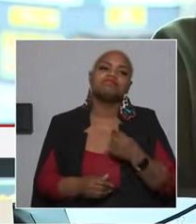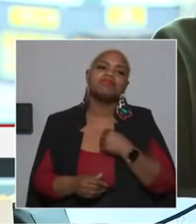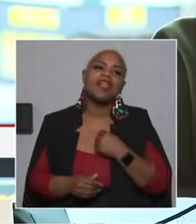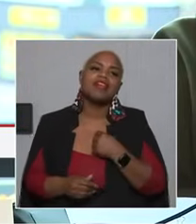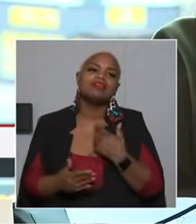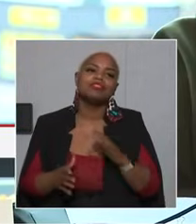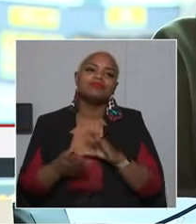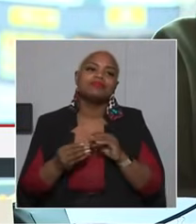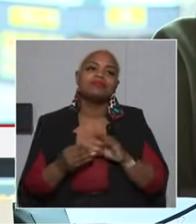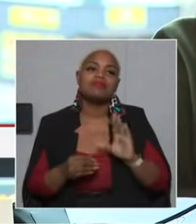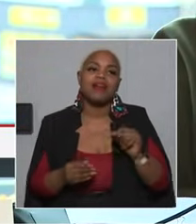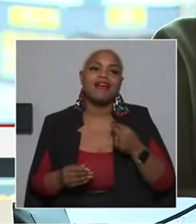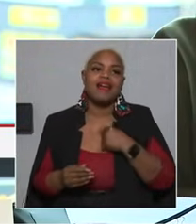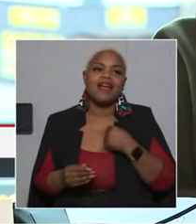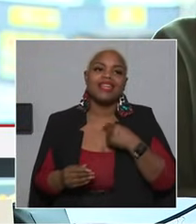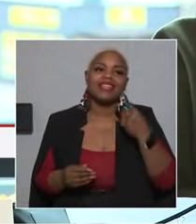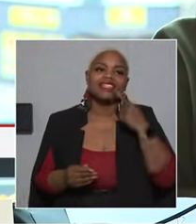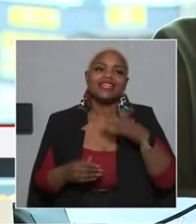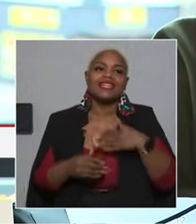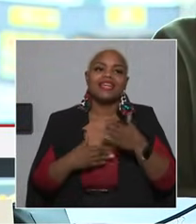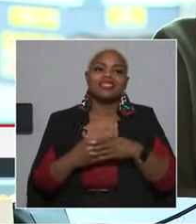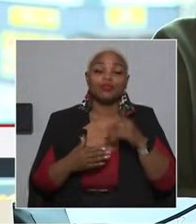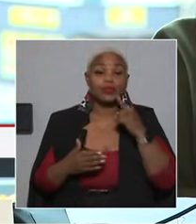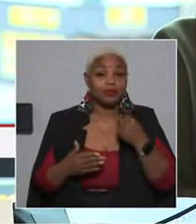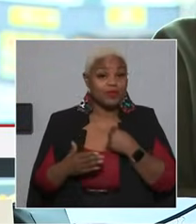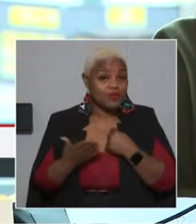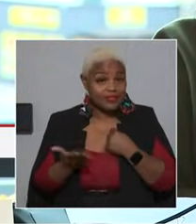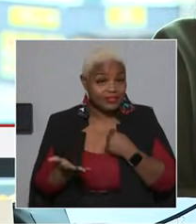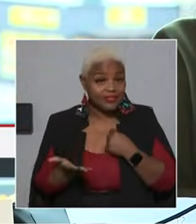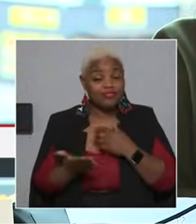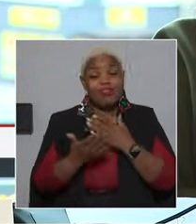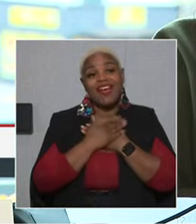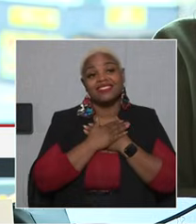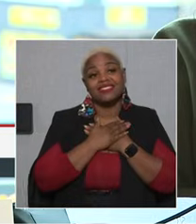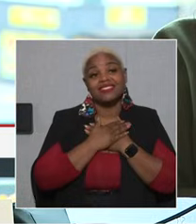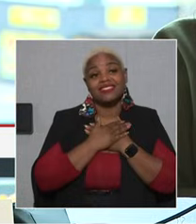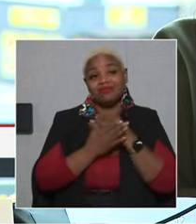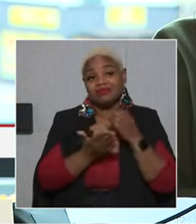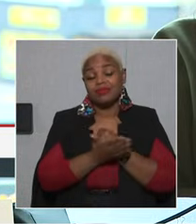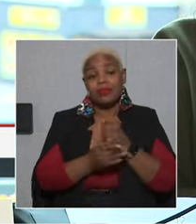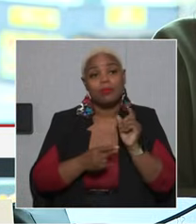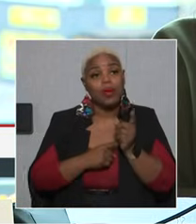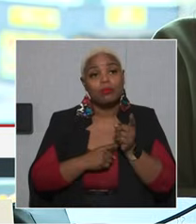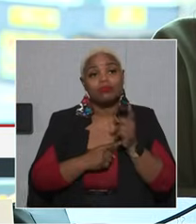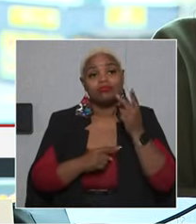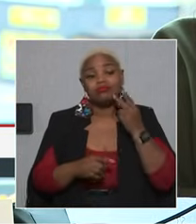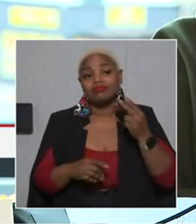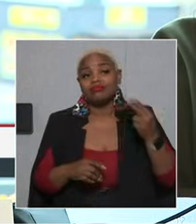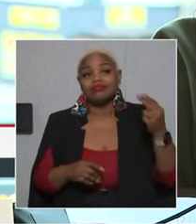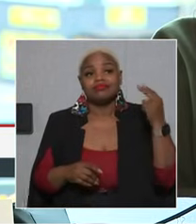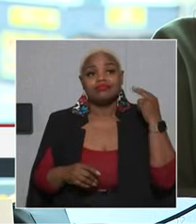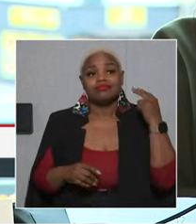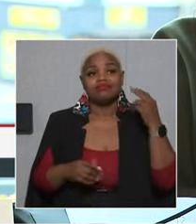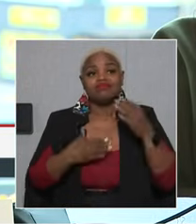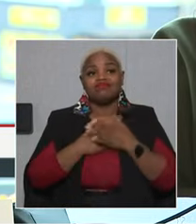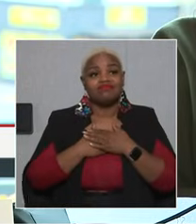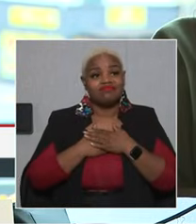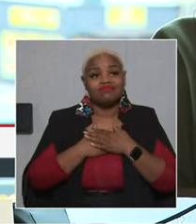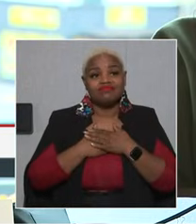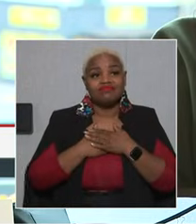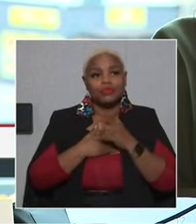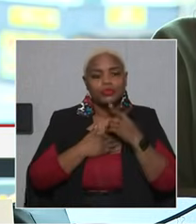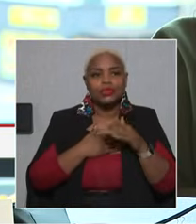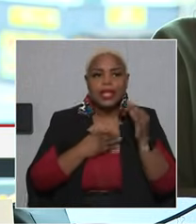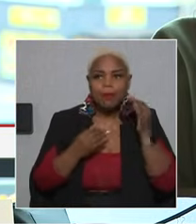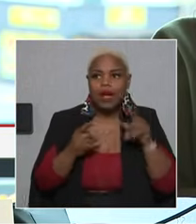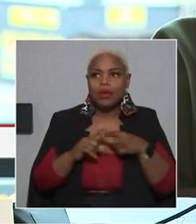within the next couple of weeks is really to just relax, take a moment to relax and reflect on the resiliency of the members of the